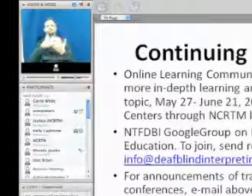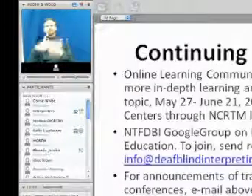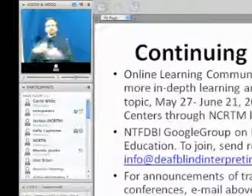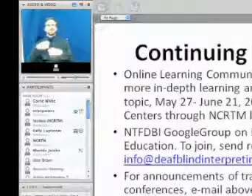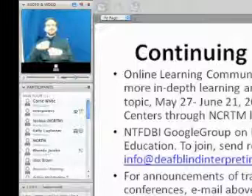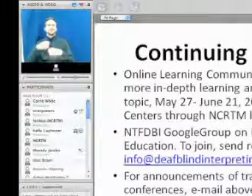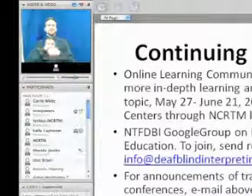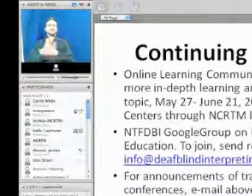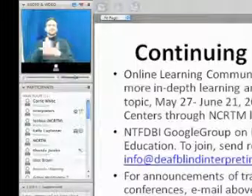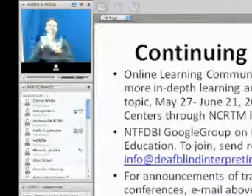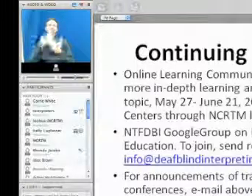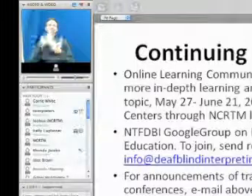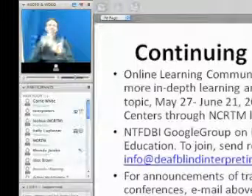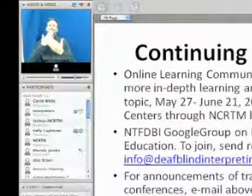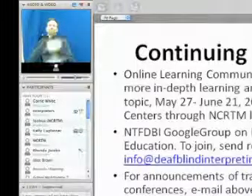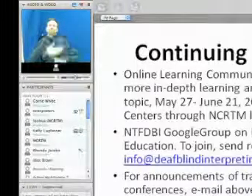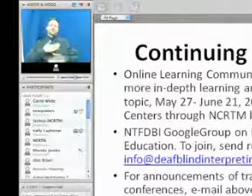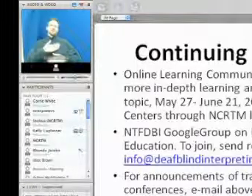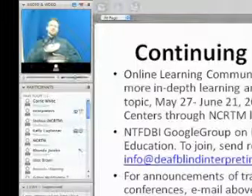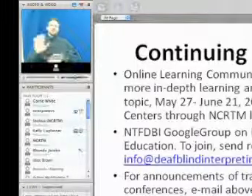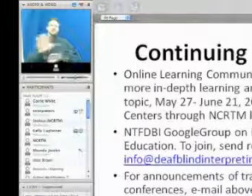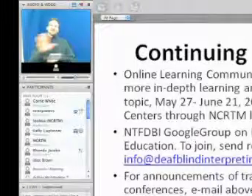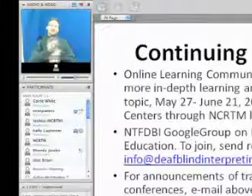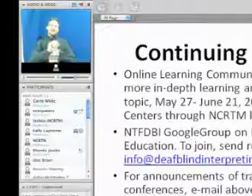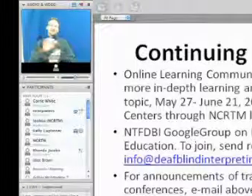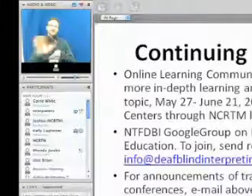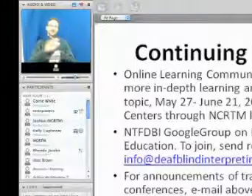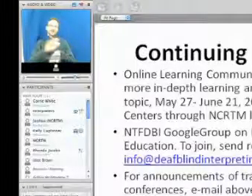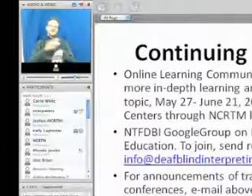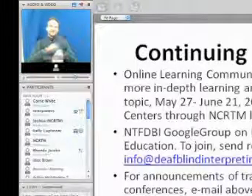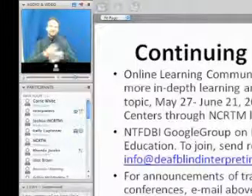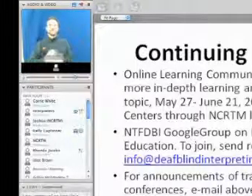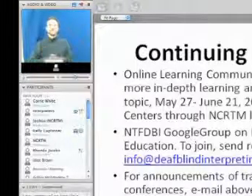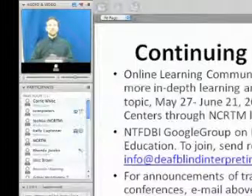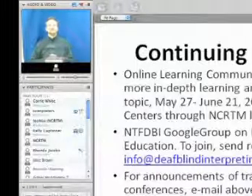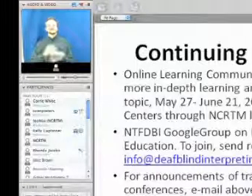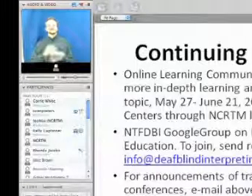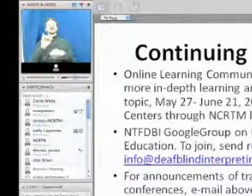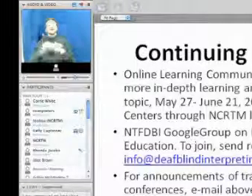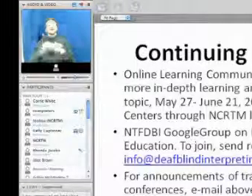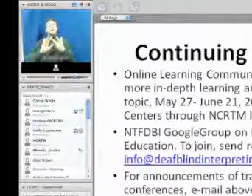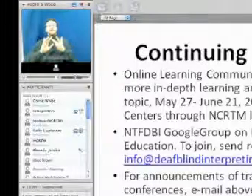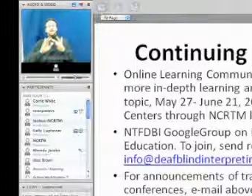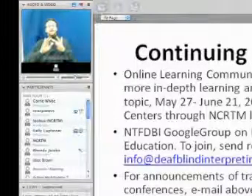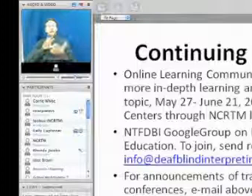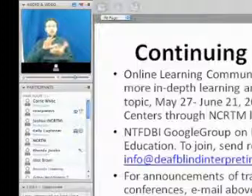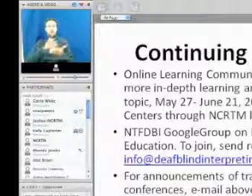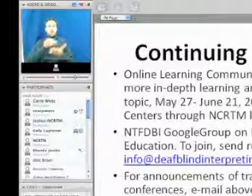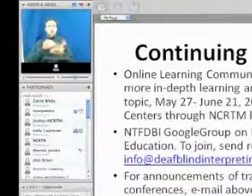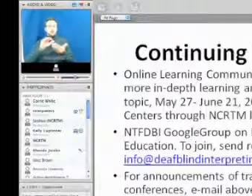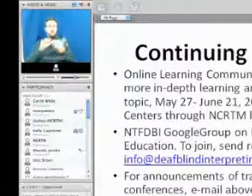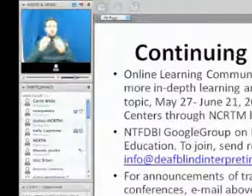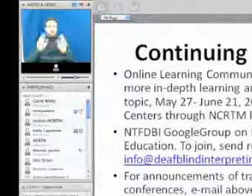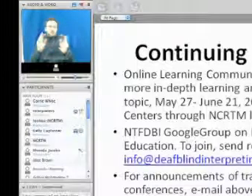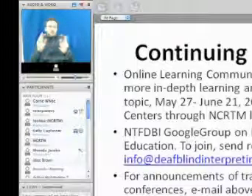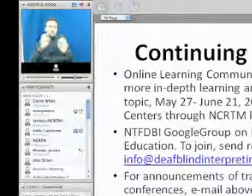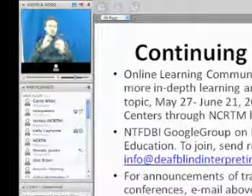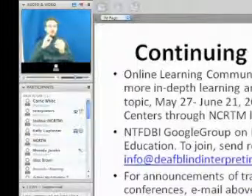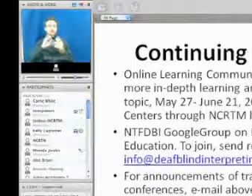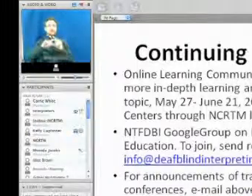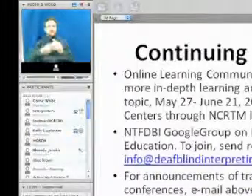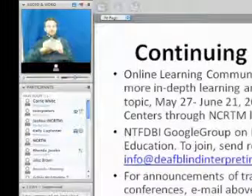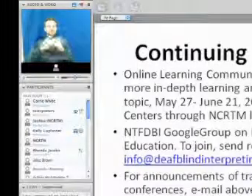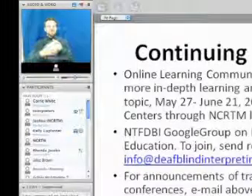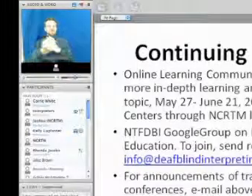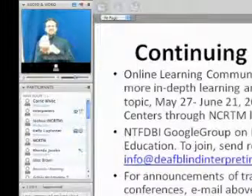work. And again, the online learning community starts on Monday, and you'll get